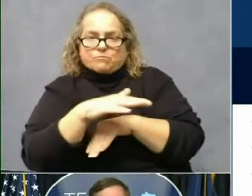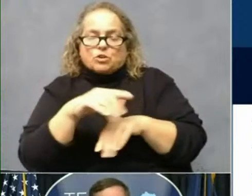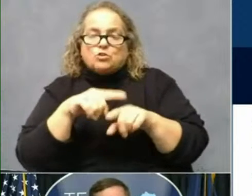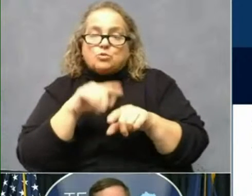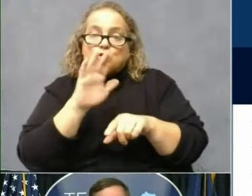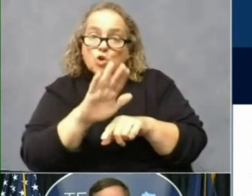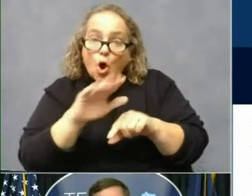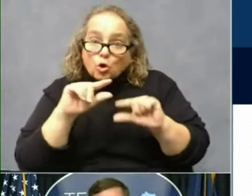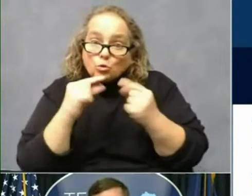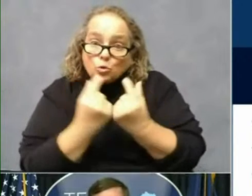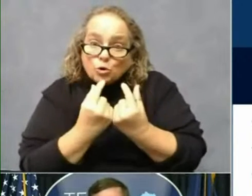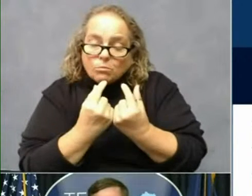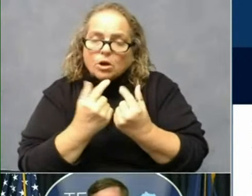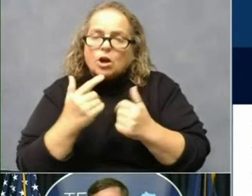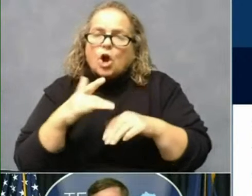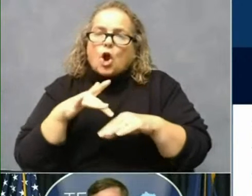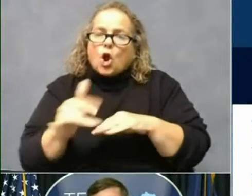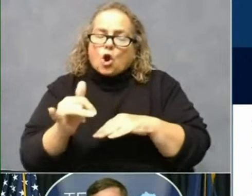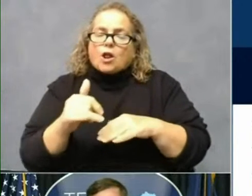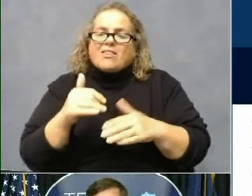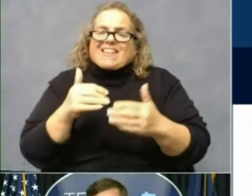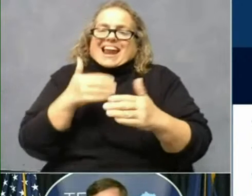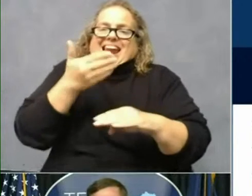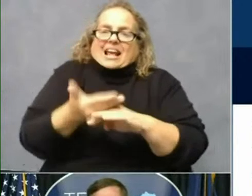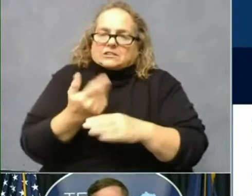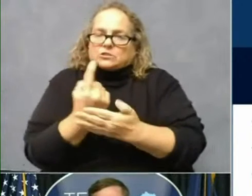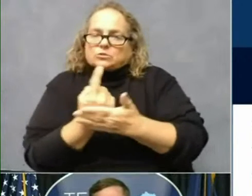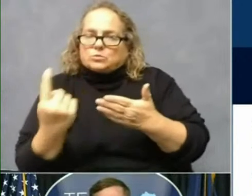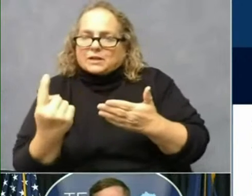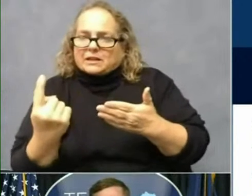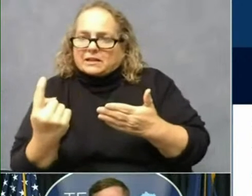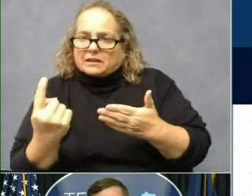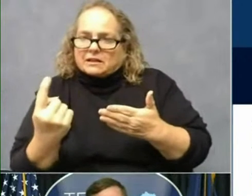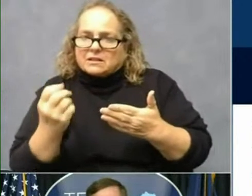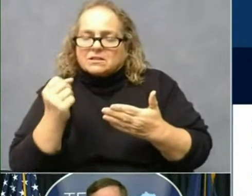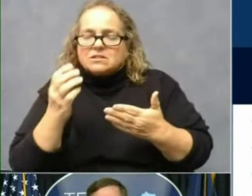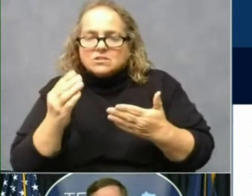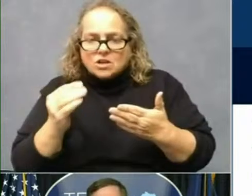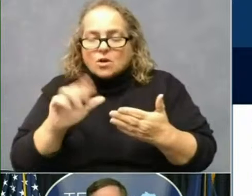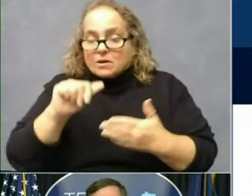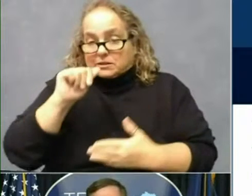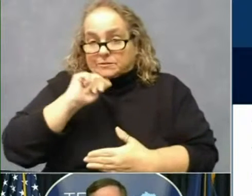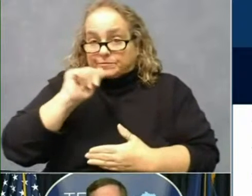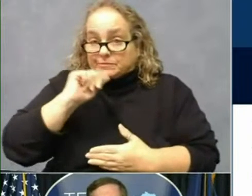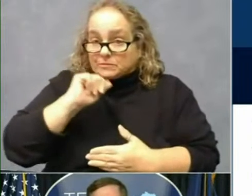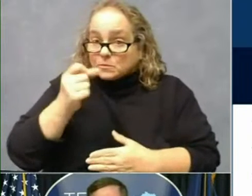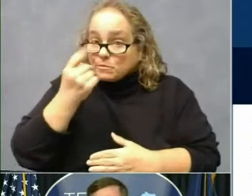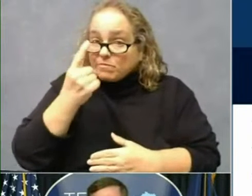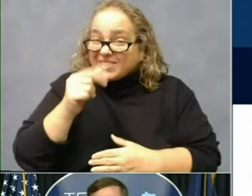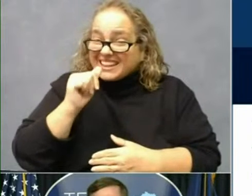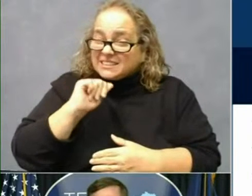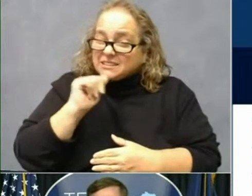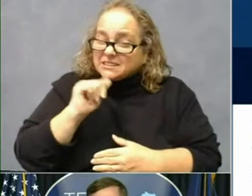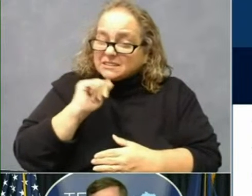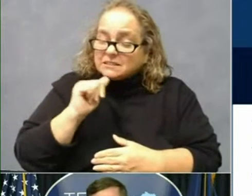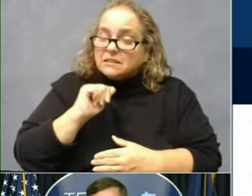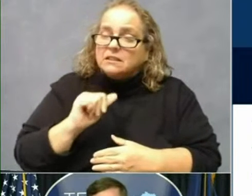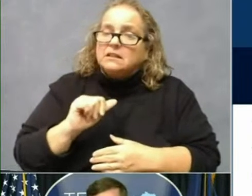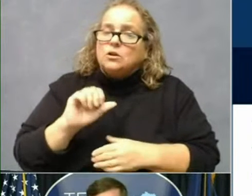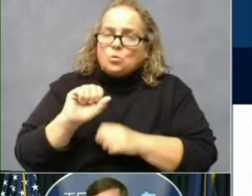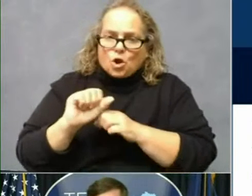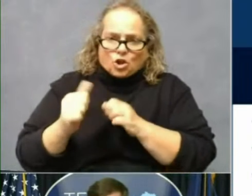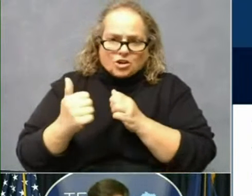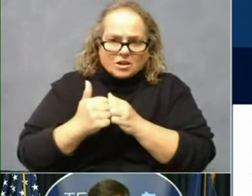very next week. So work with us. And again, know that there is never going to be as much as